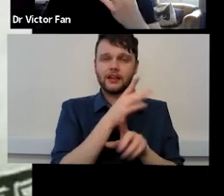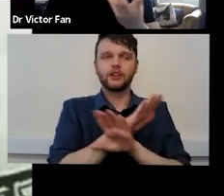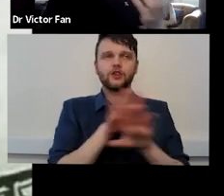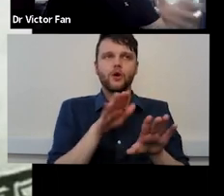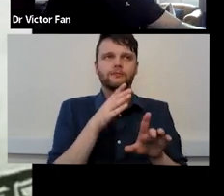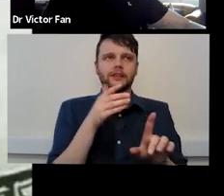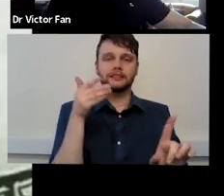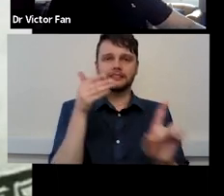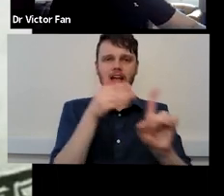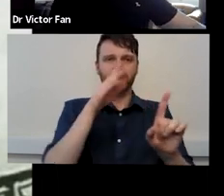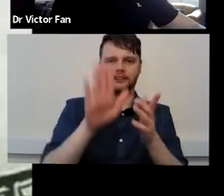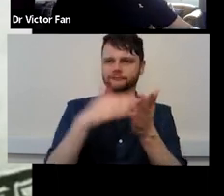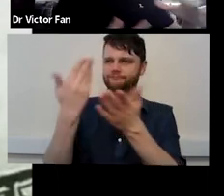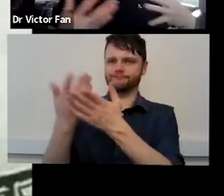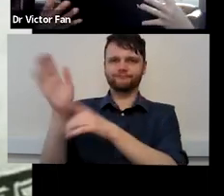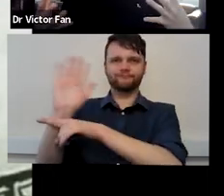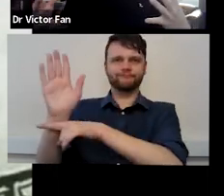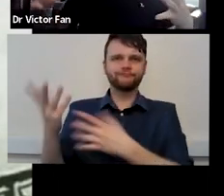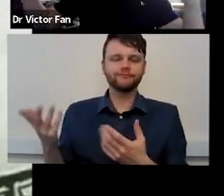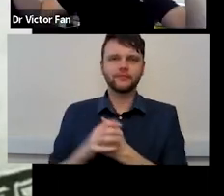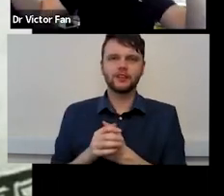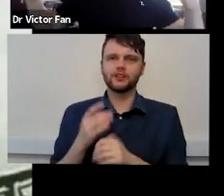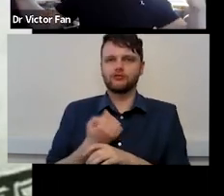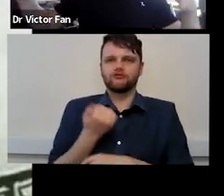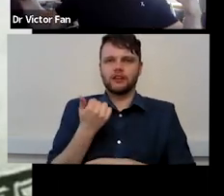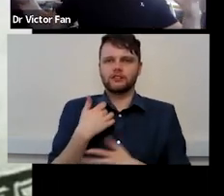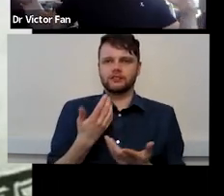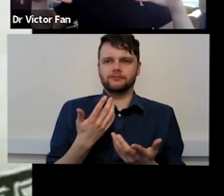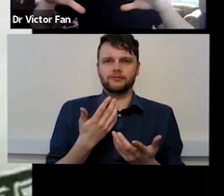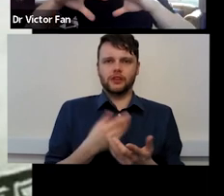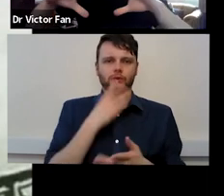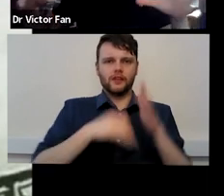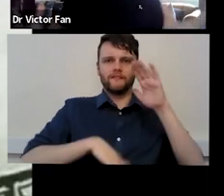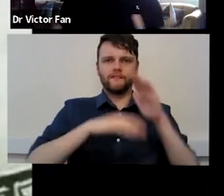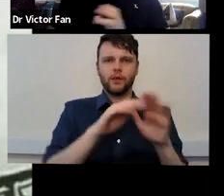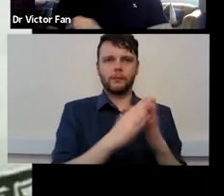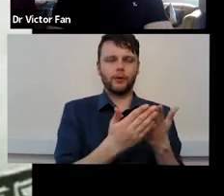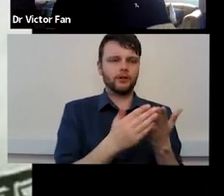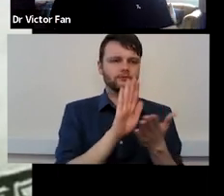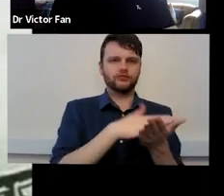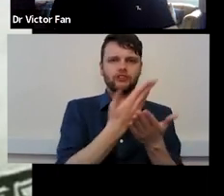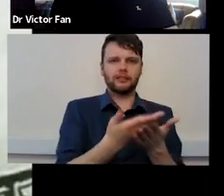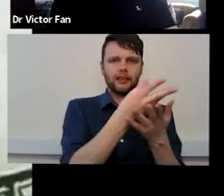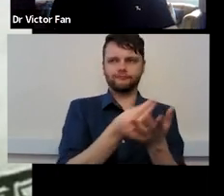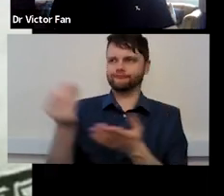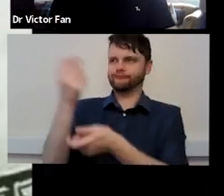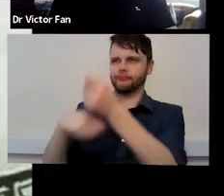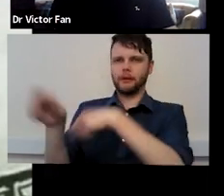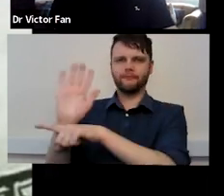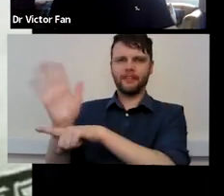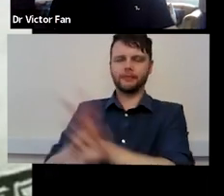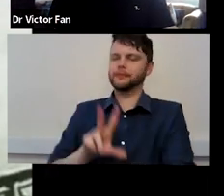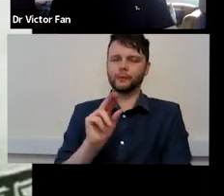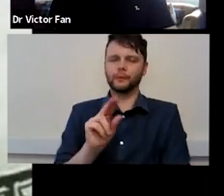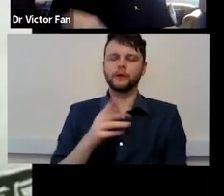direct adaptation. So they rarely simply just take the entire novel and translate them. Rather, they